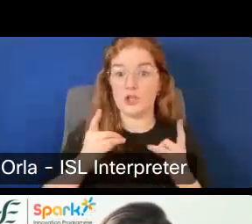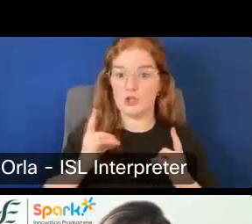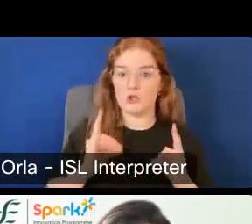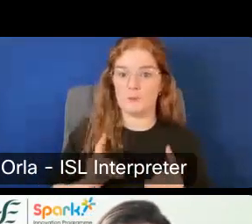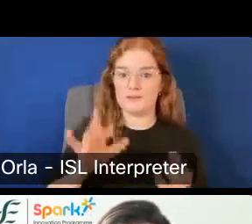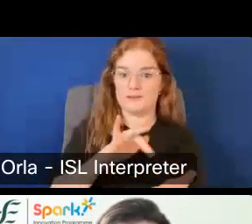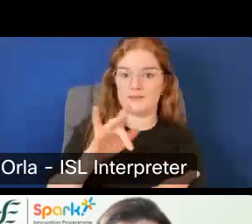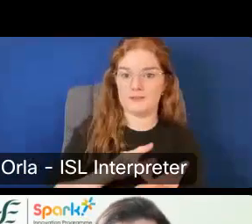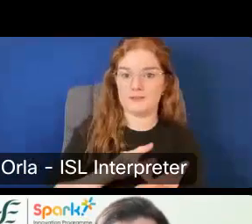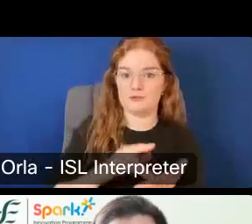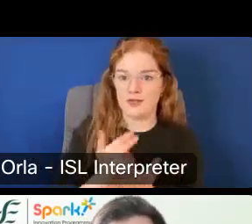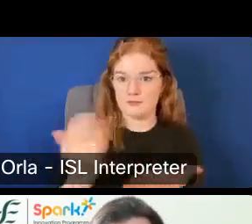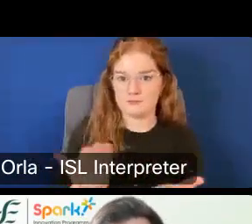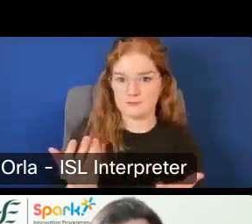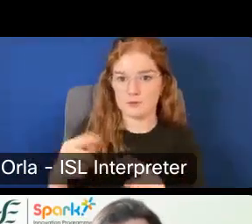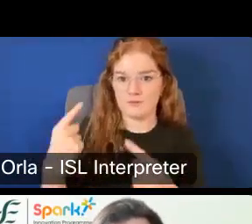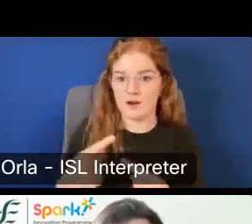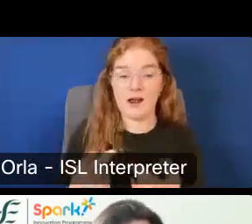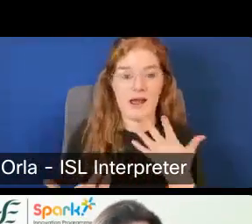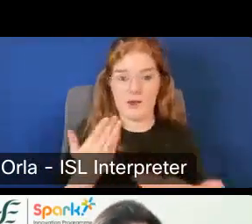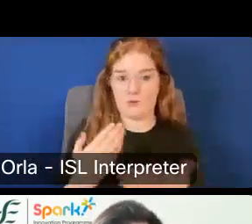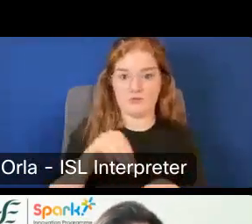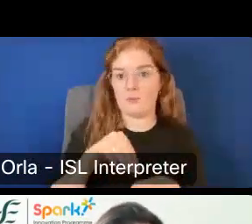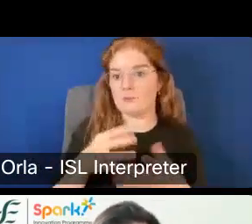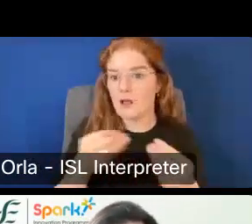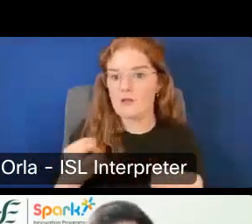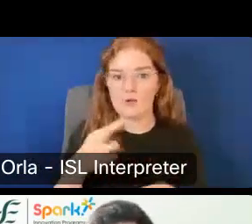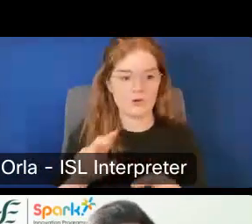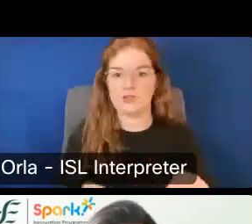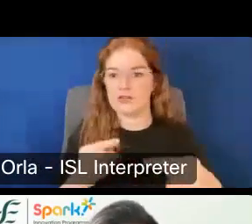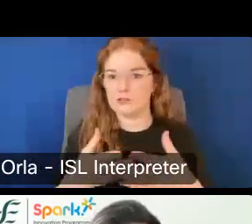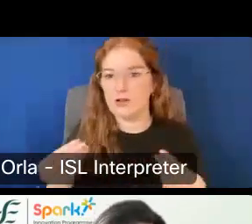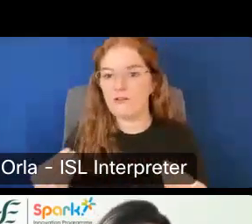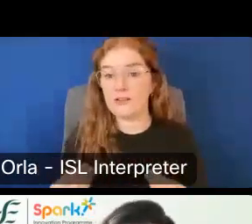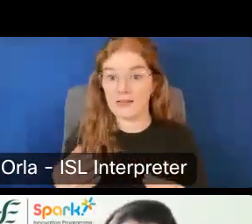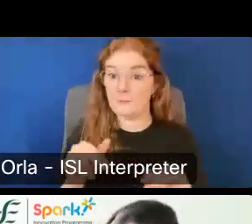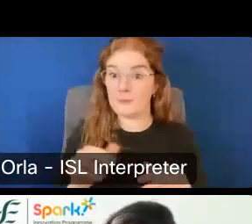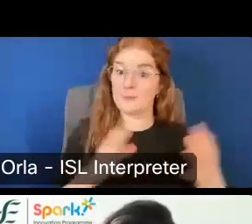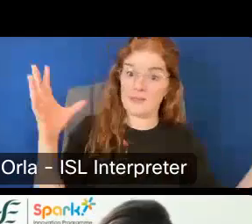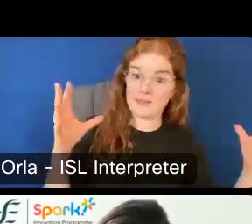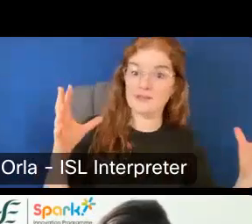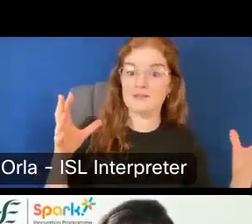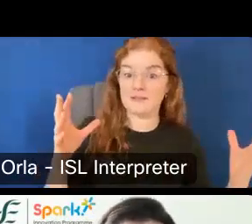design to address challenges, both very, very big and